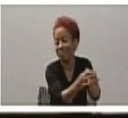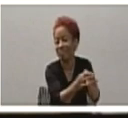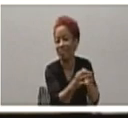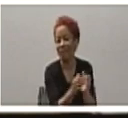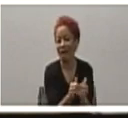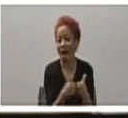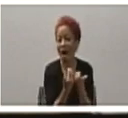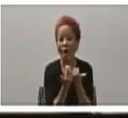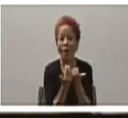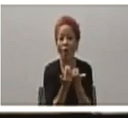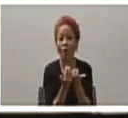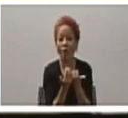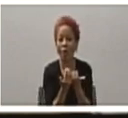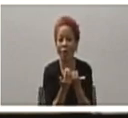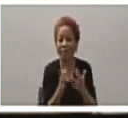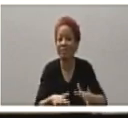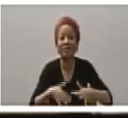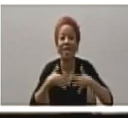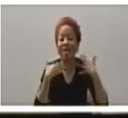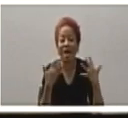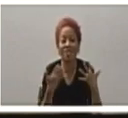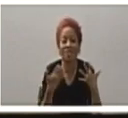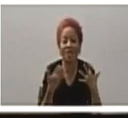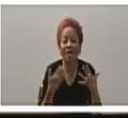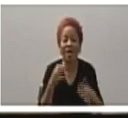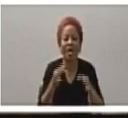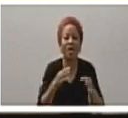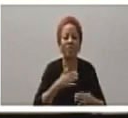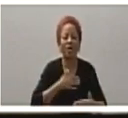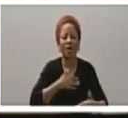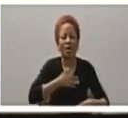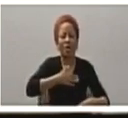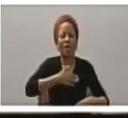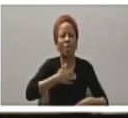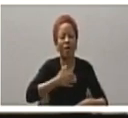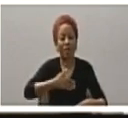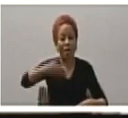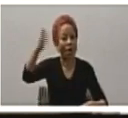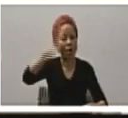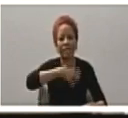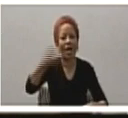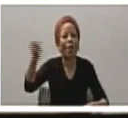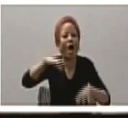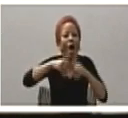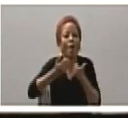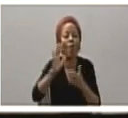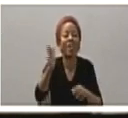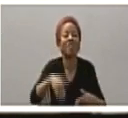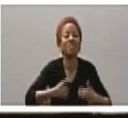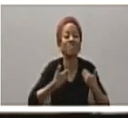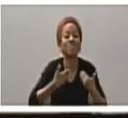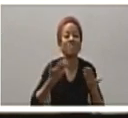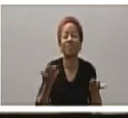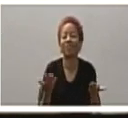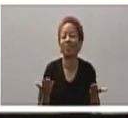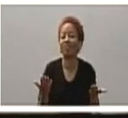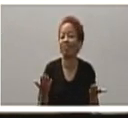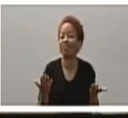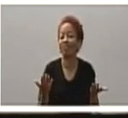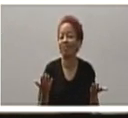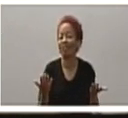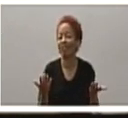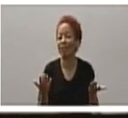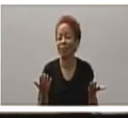alive if he takes away his breath from us? In this regard, the allegory of the vine and